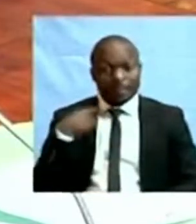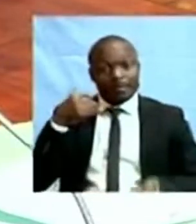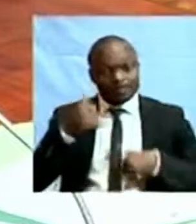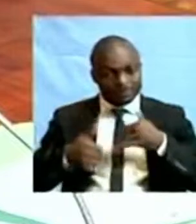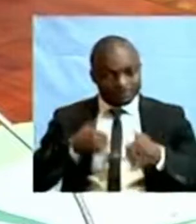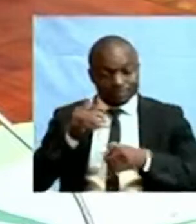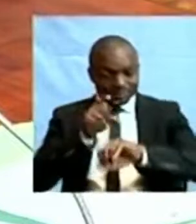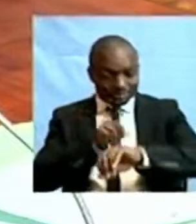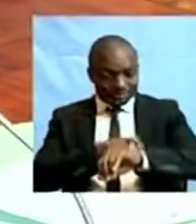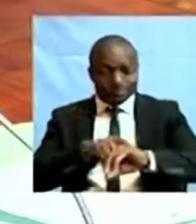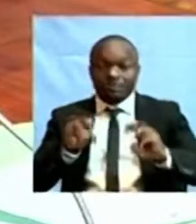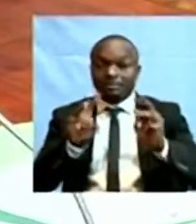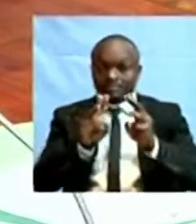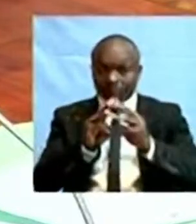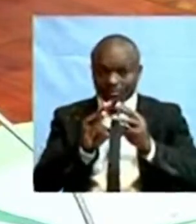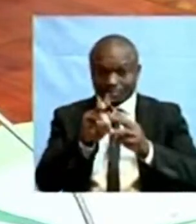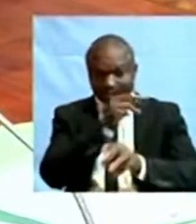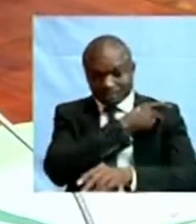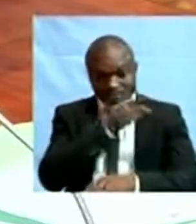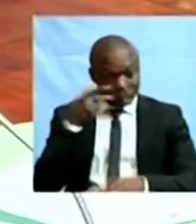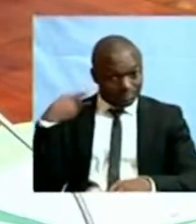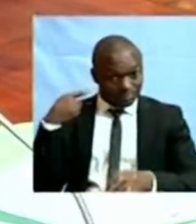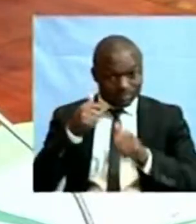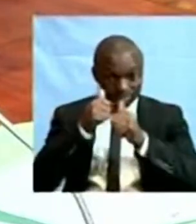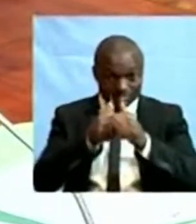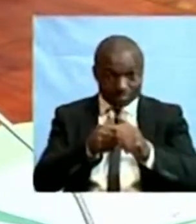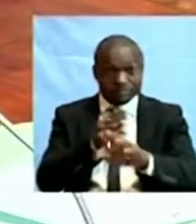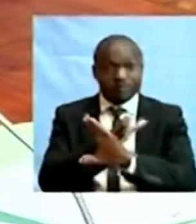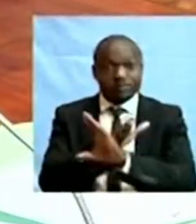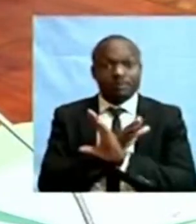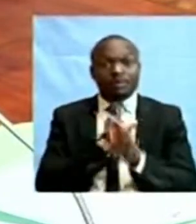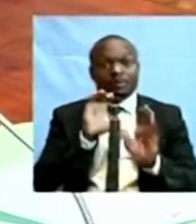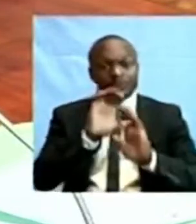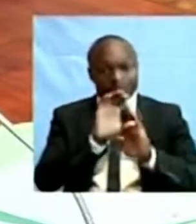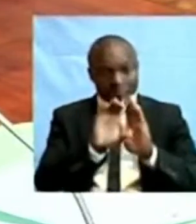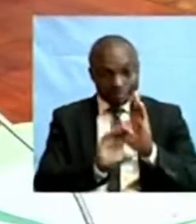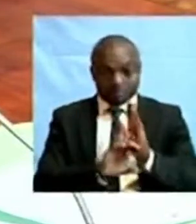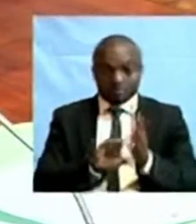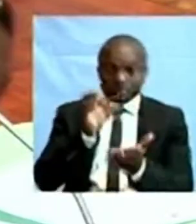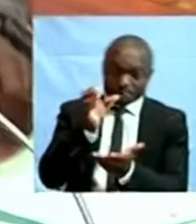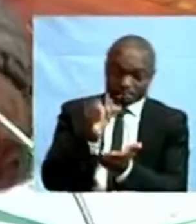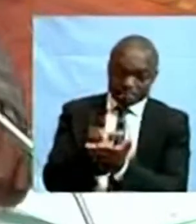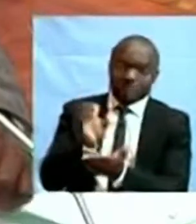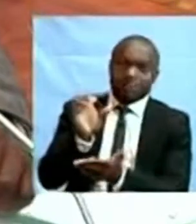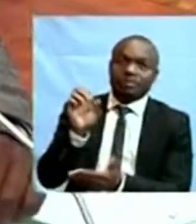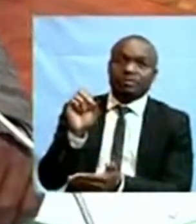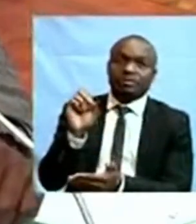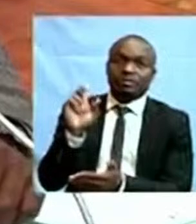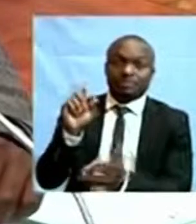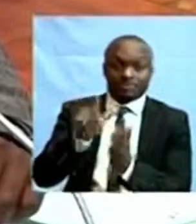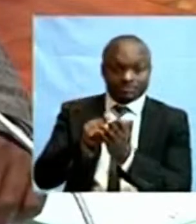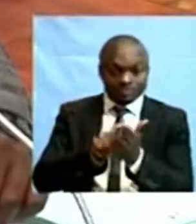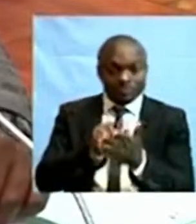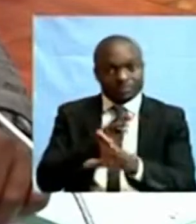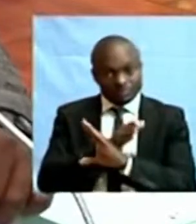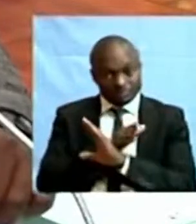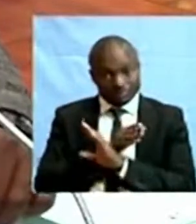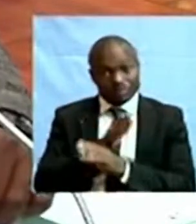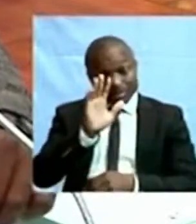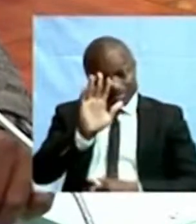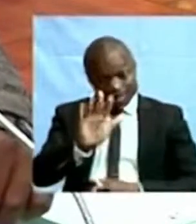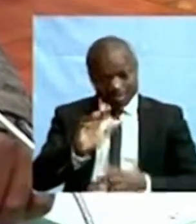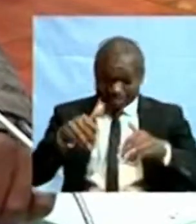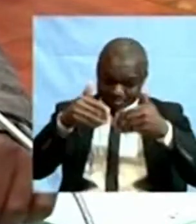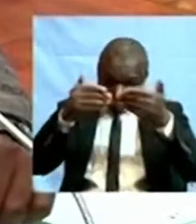the sitting of parliament. In line with the Zambian constitution, precisely cap 12 of the laws of Zambia, you are